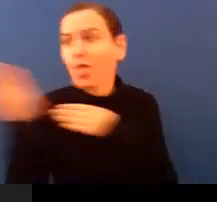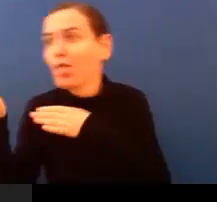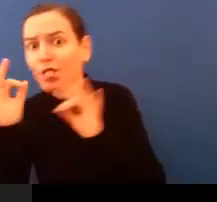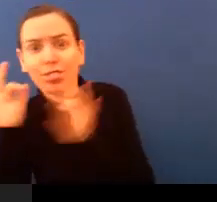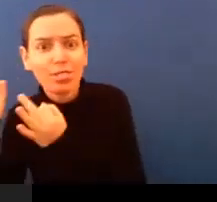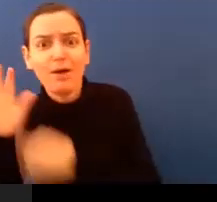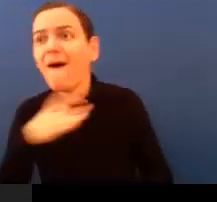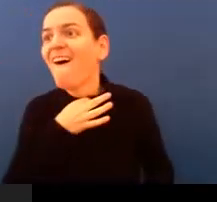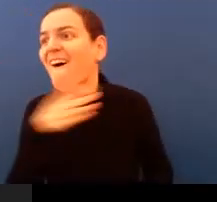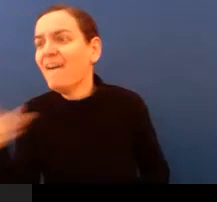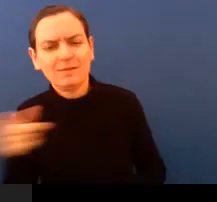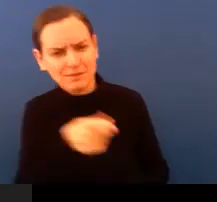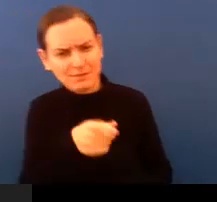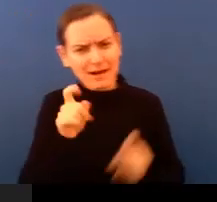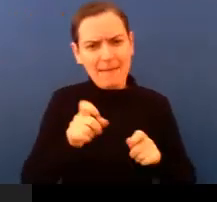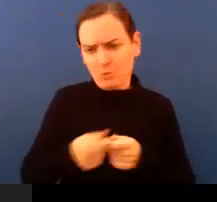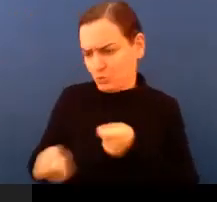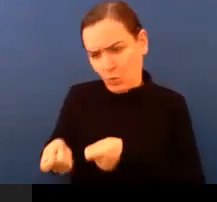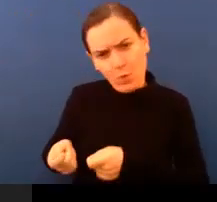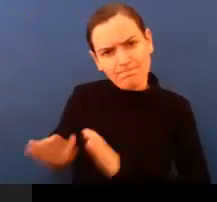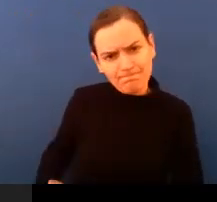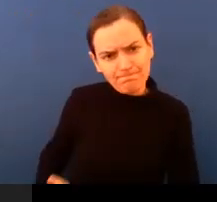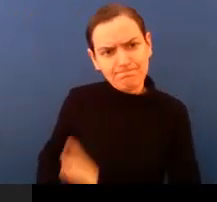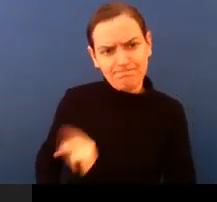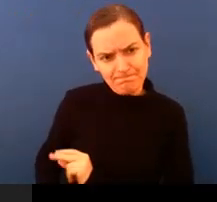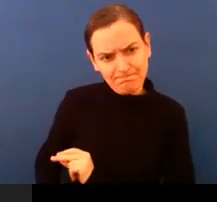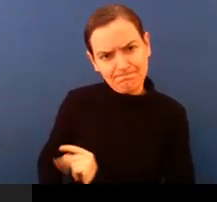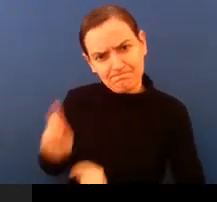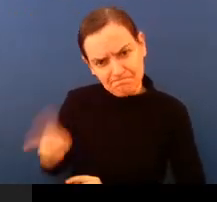so you can follow the dog quickly.